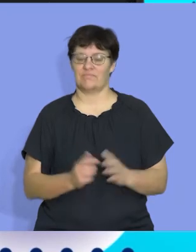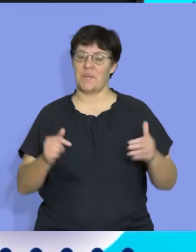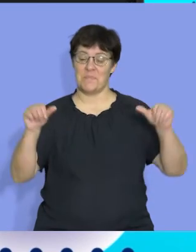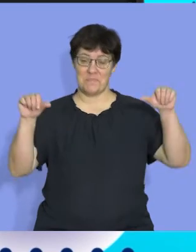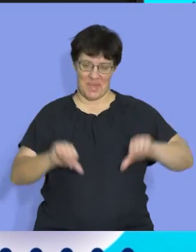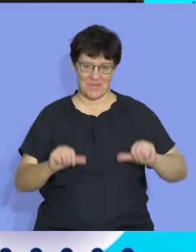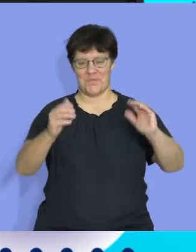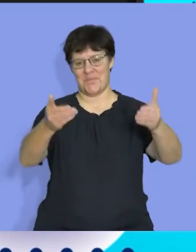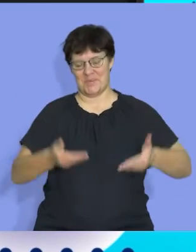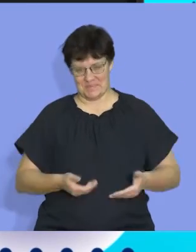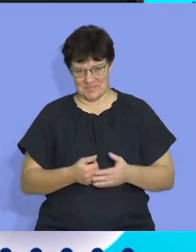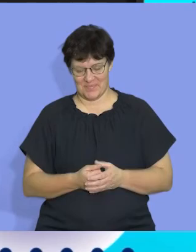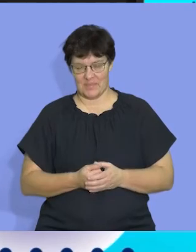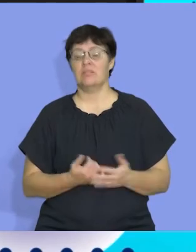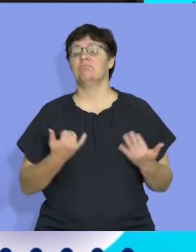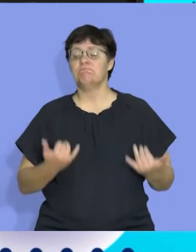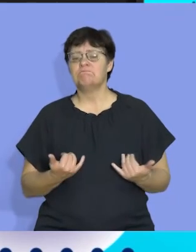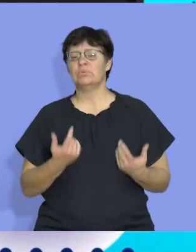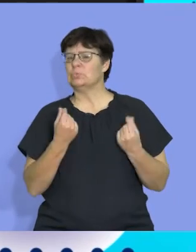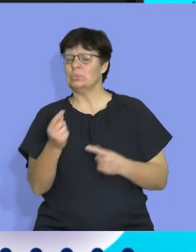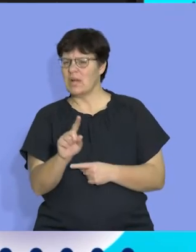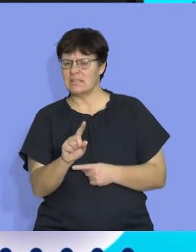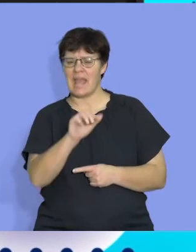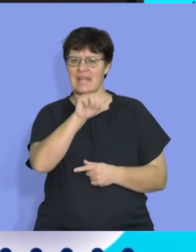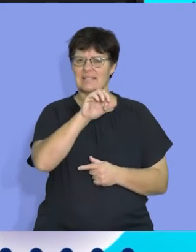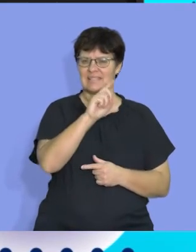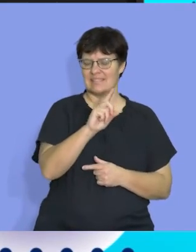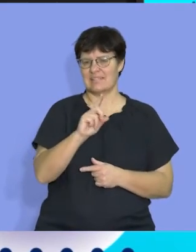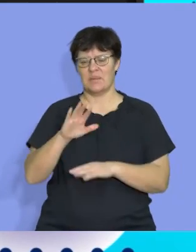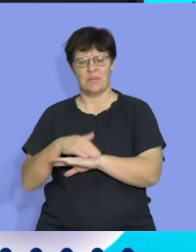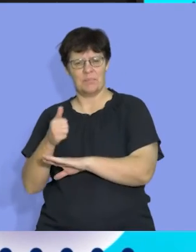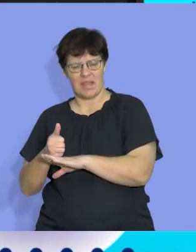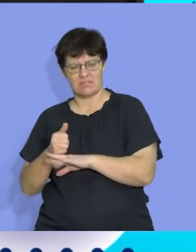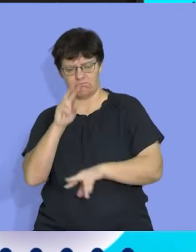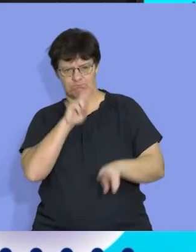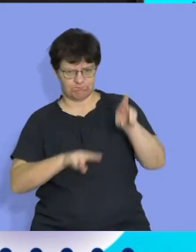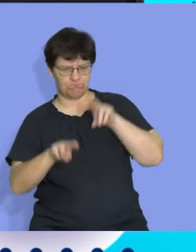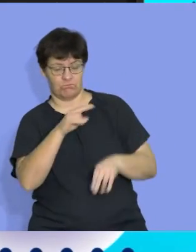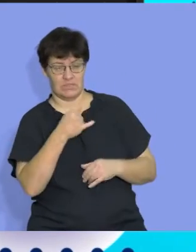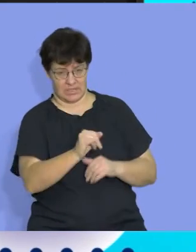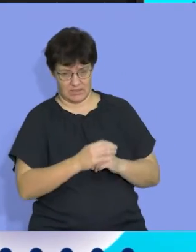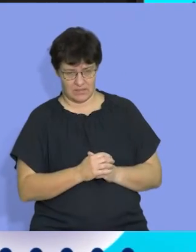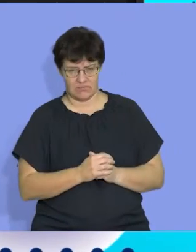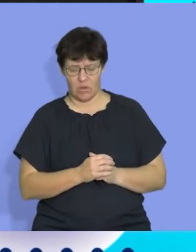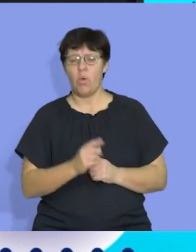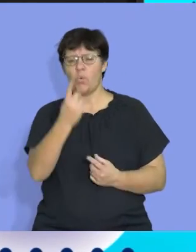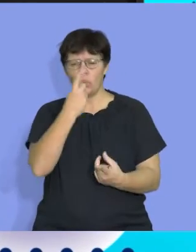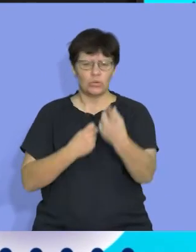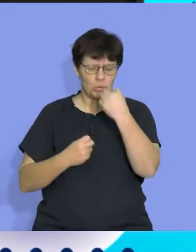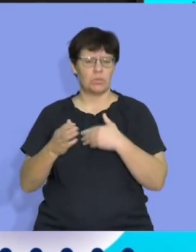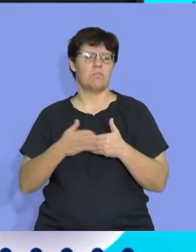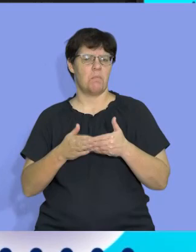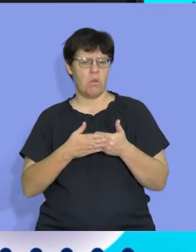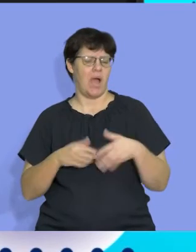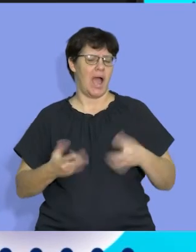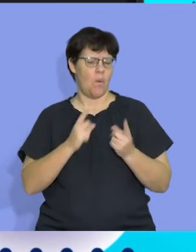Welcome back to our lesson. We are still revising acids and bases. Now let's look at another type of structured questions which involve